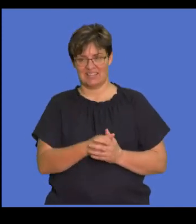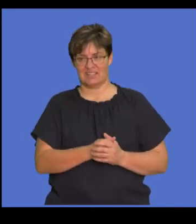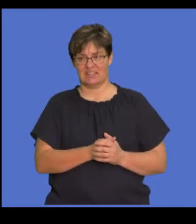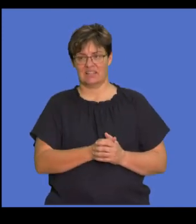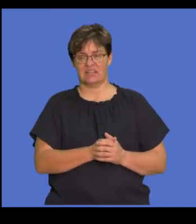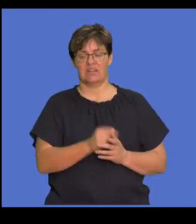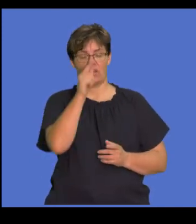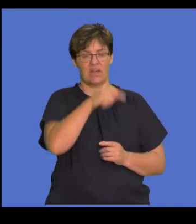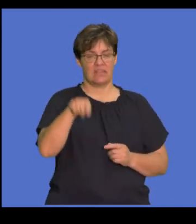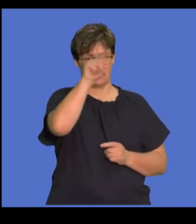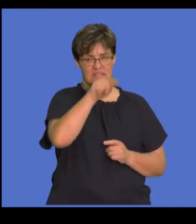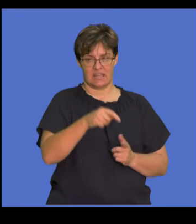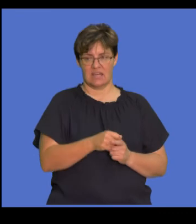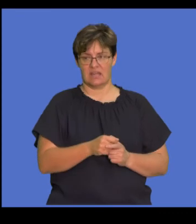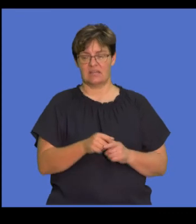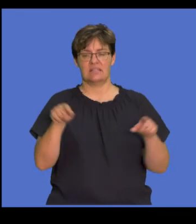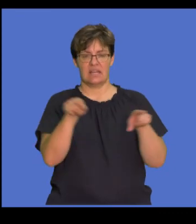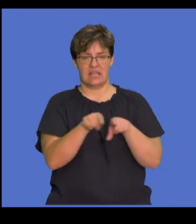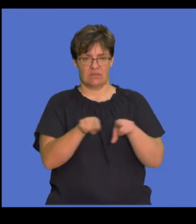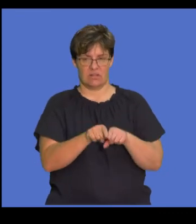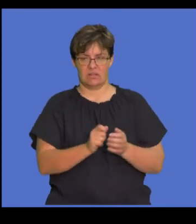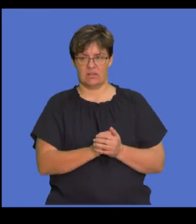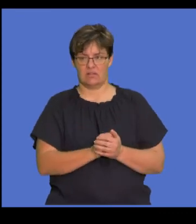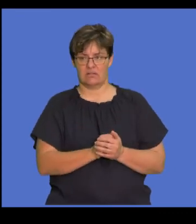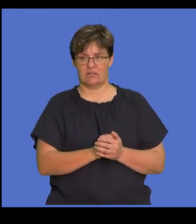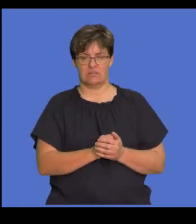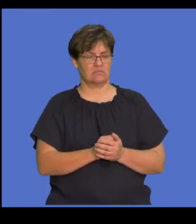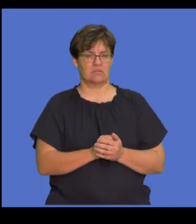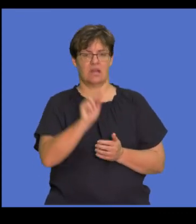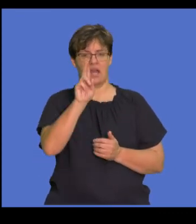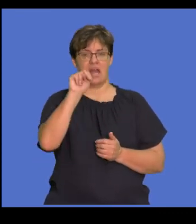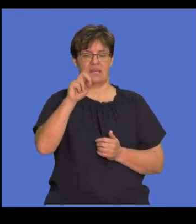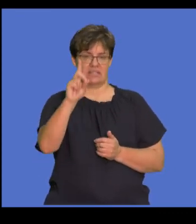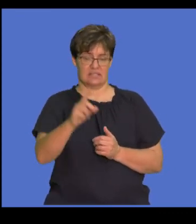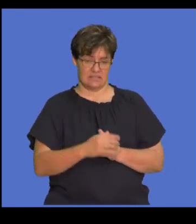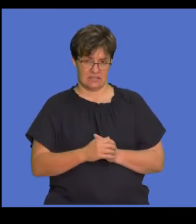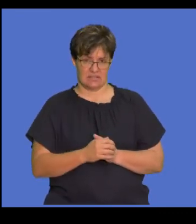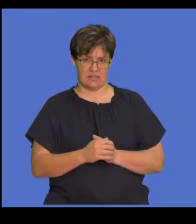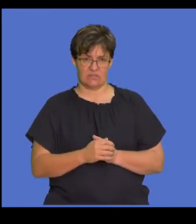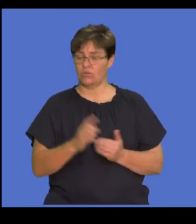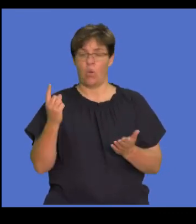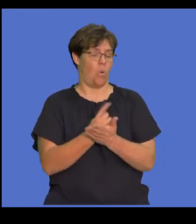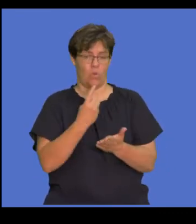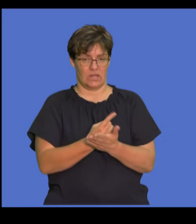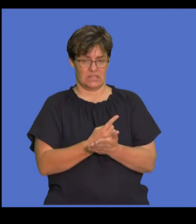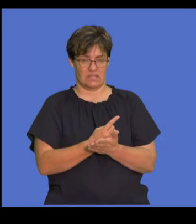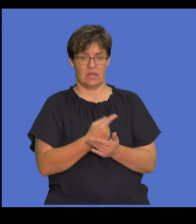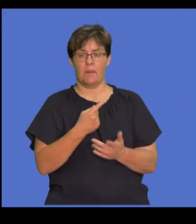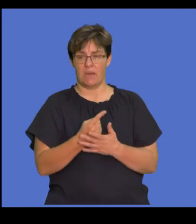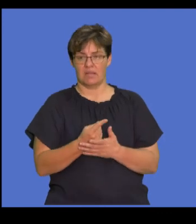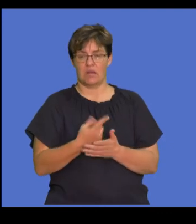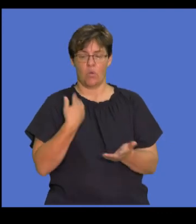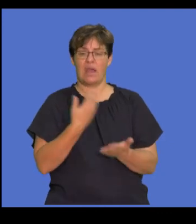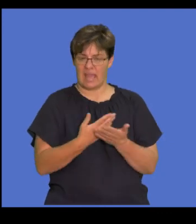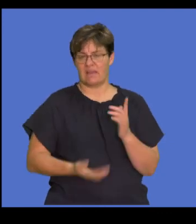that's where it will then be. So I will say theta is equals to undefined, right? Not all